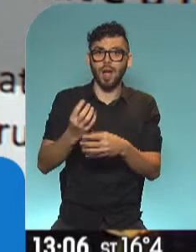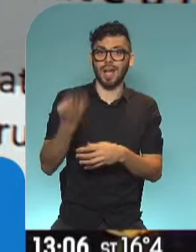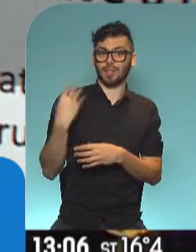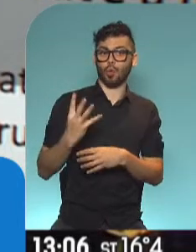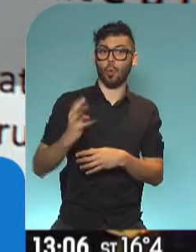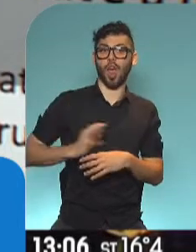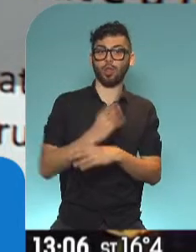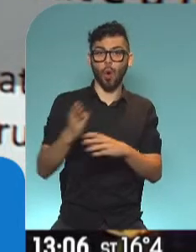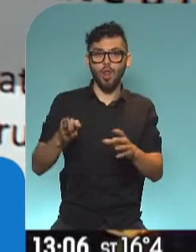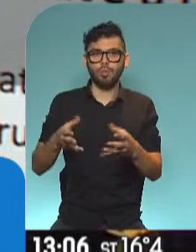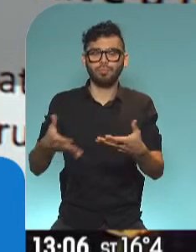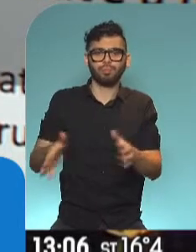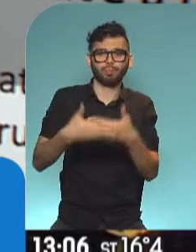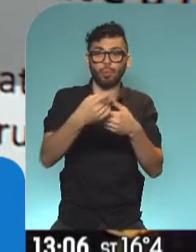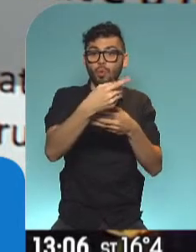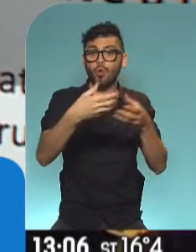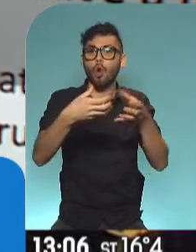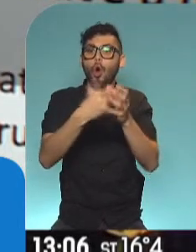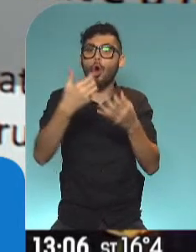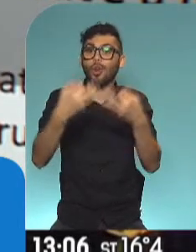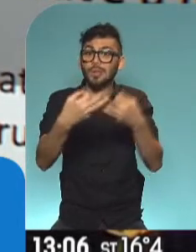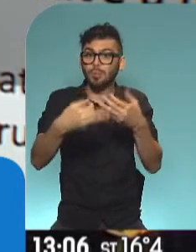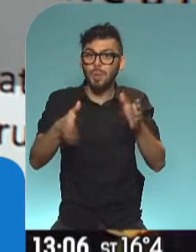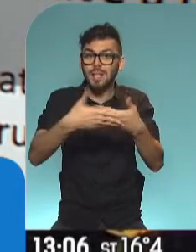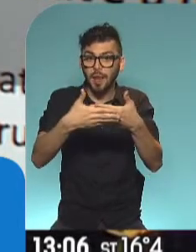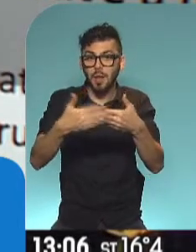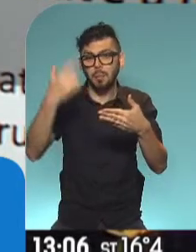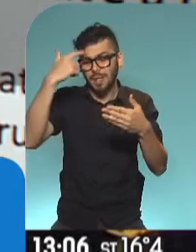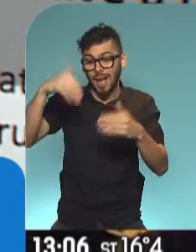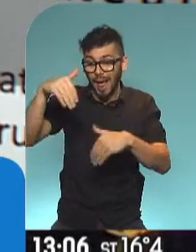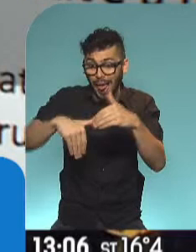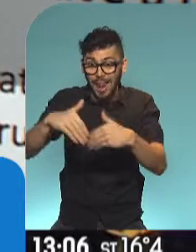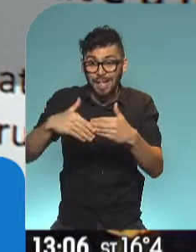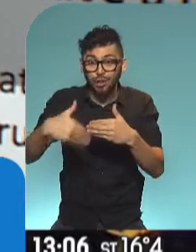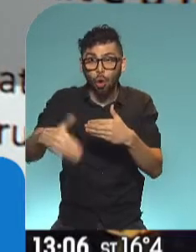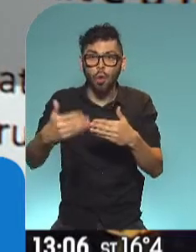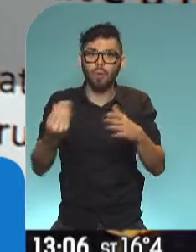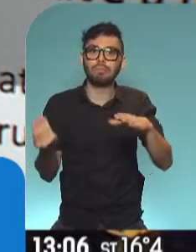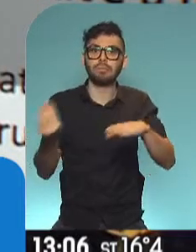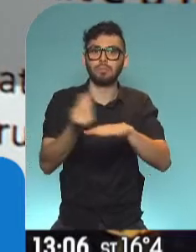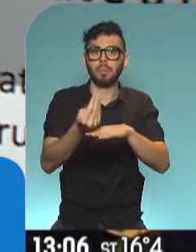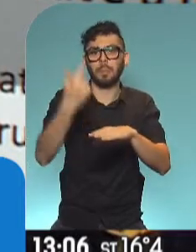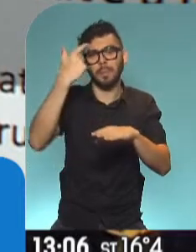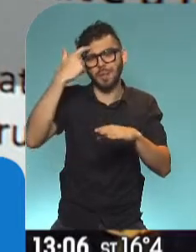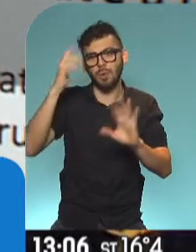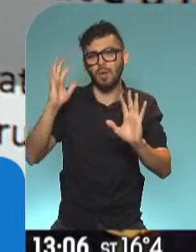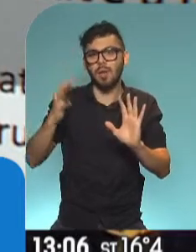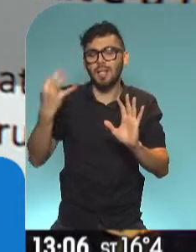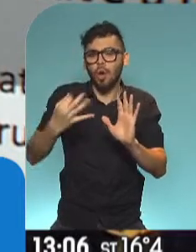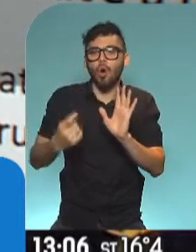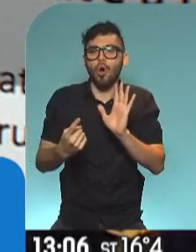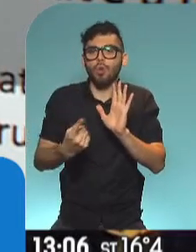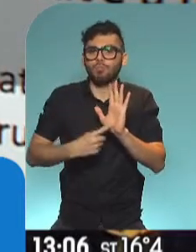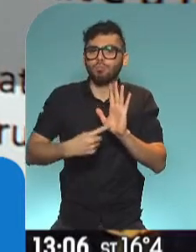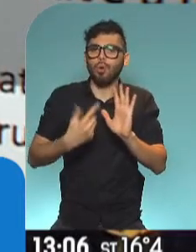ago to keep open a vacancy on the Supreme Court because it was an election year, they'd have the honor and decency to apply their own rule